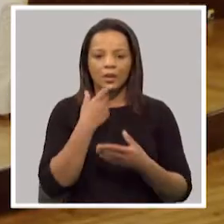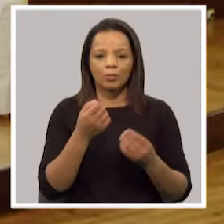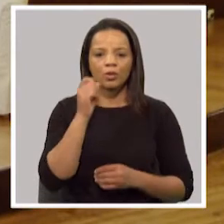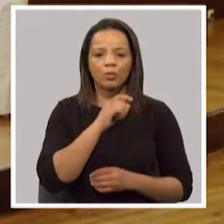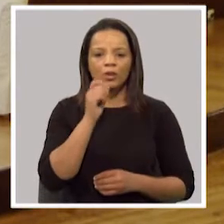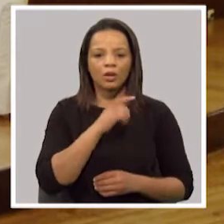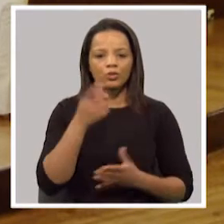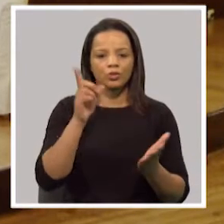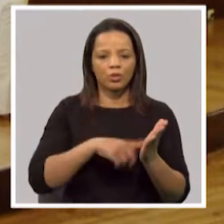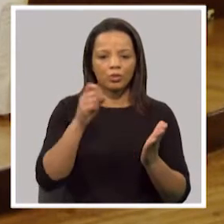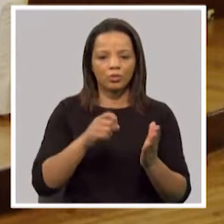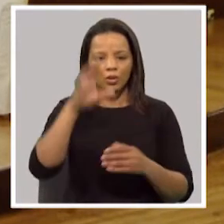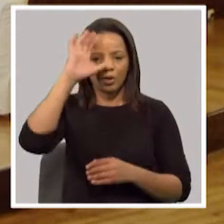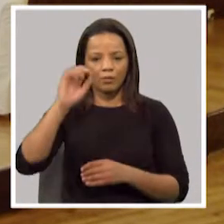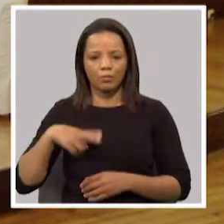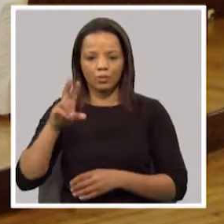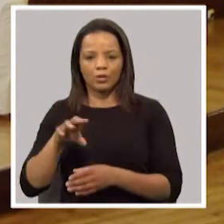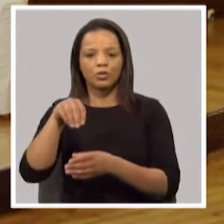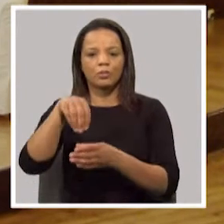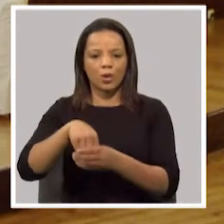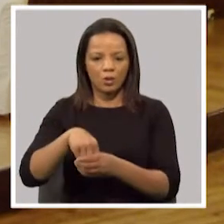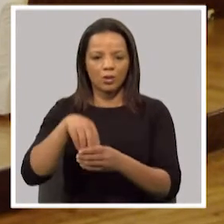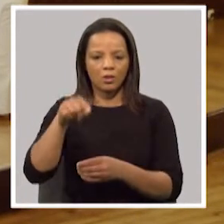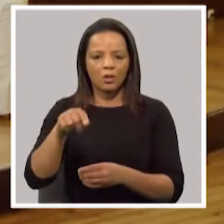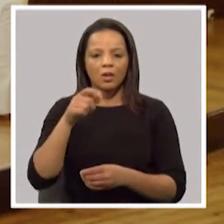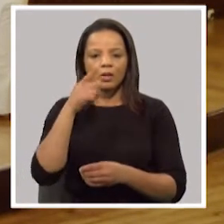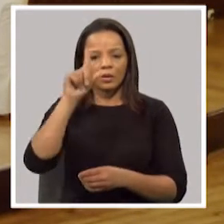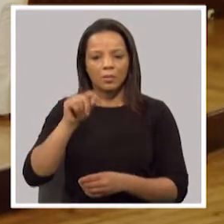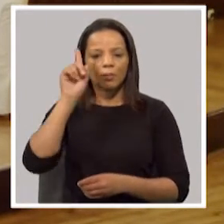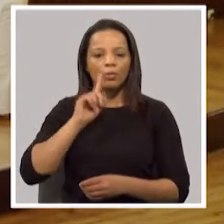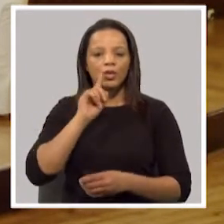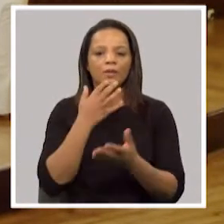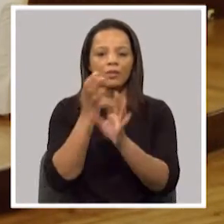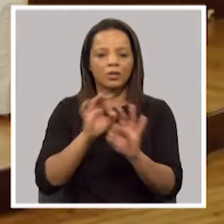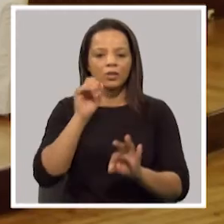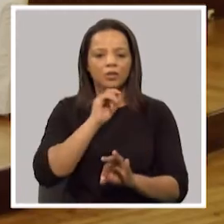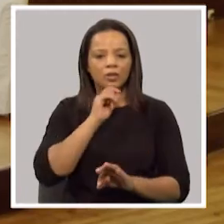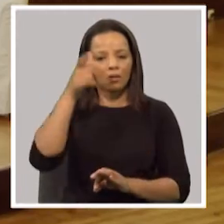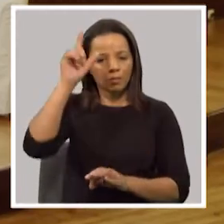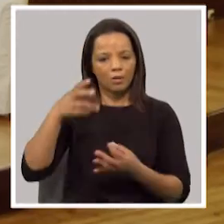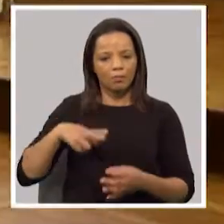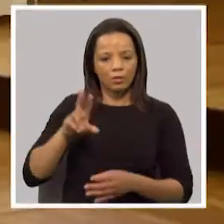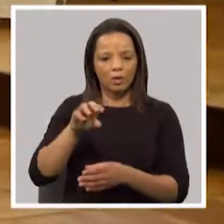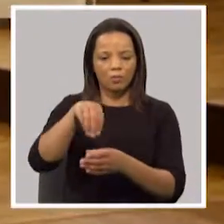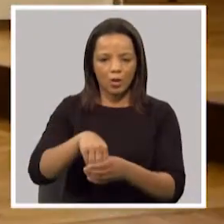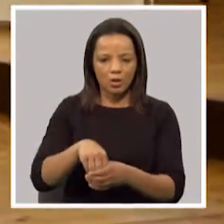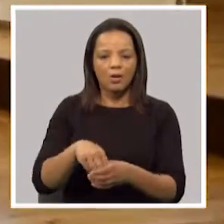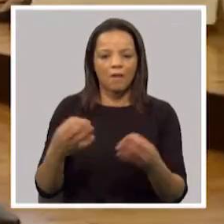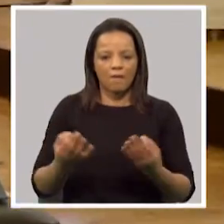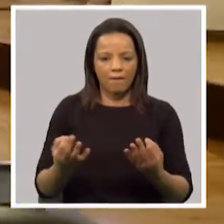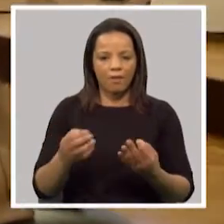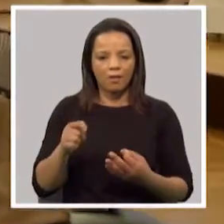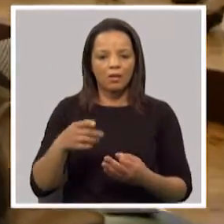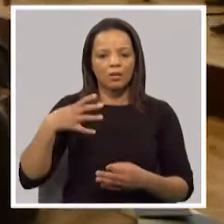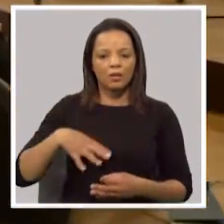many opportunities that exist in the U.S. and with the government here, and there's so many qualified, wonderful young women that exist here